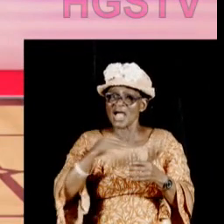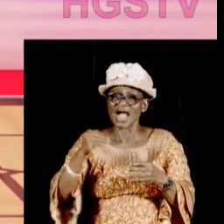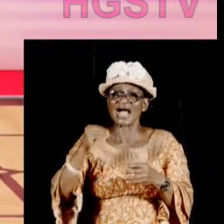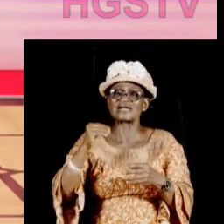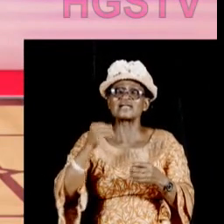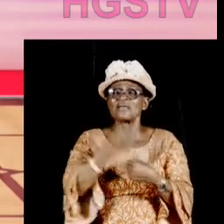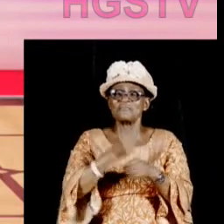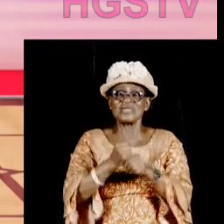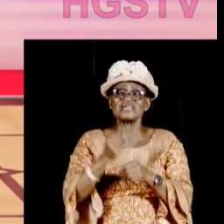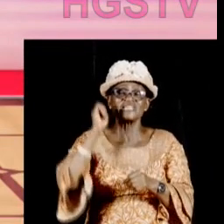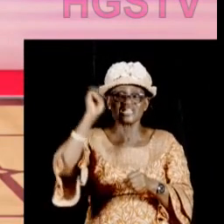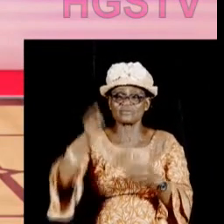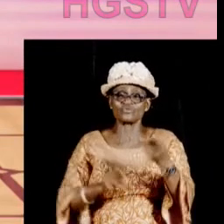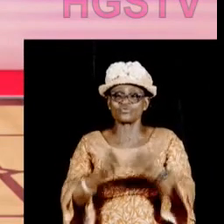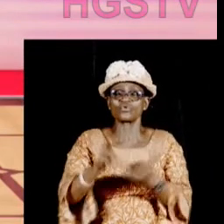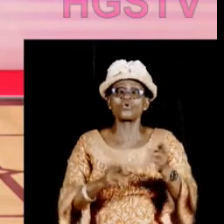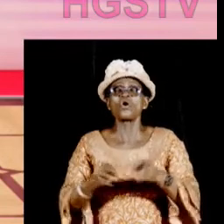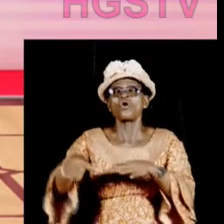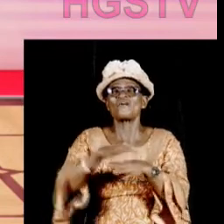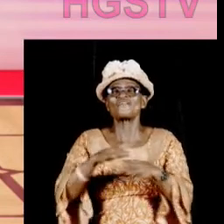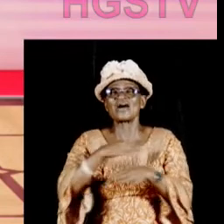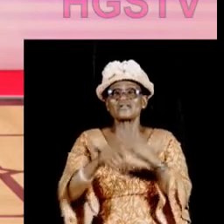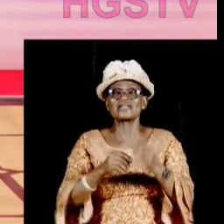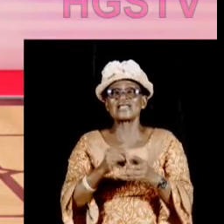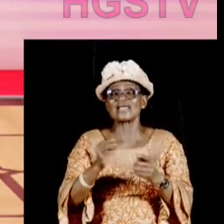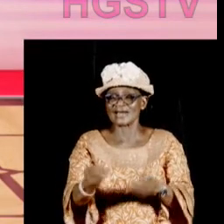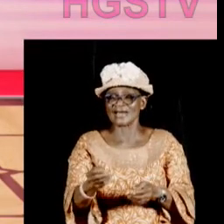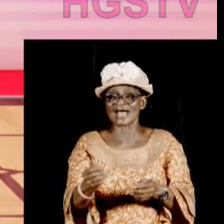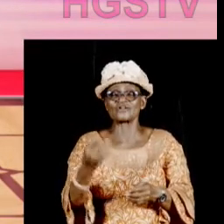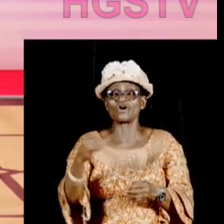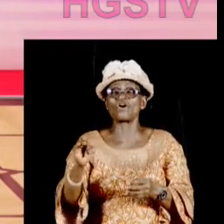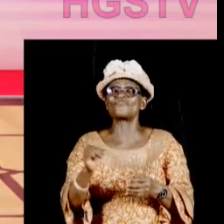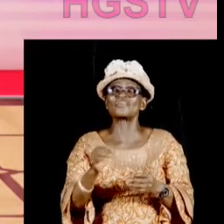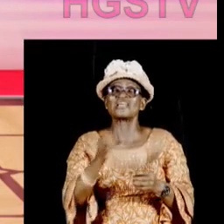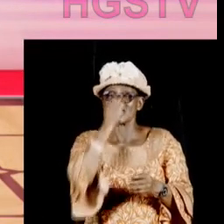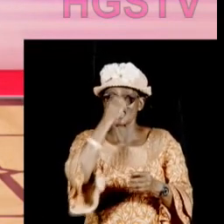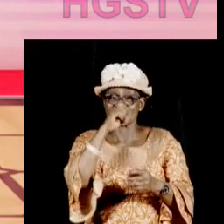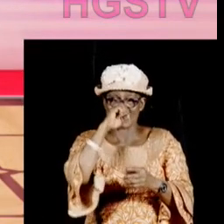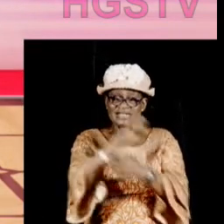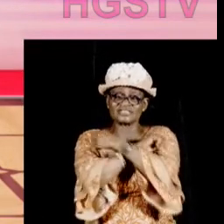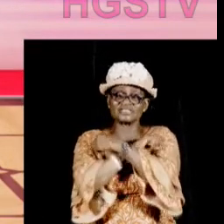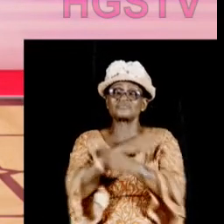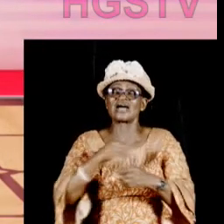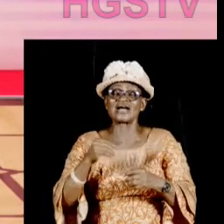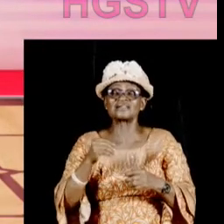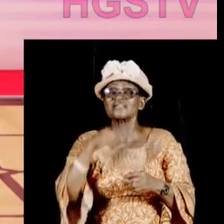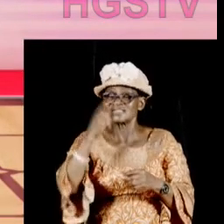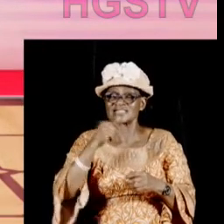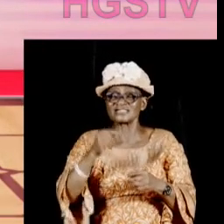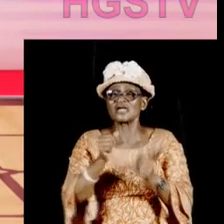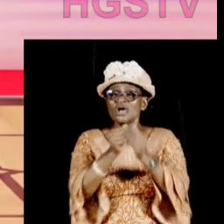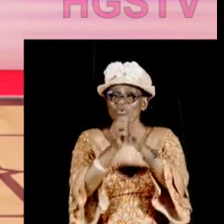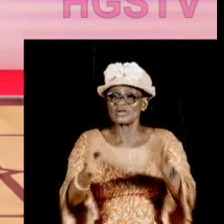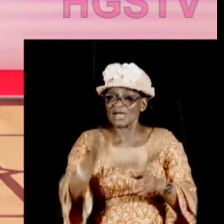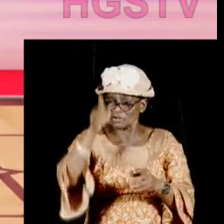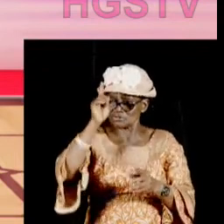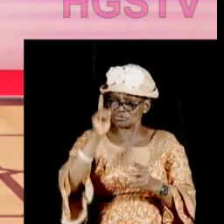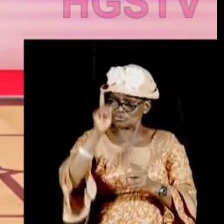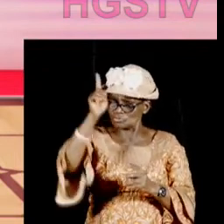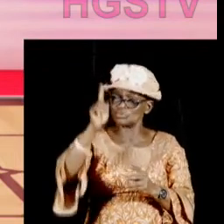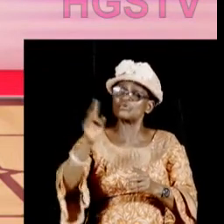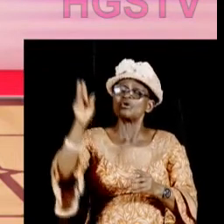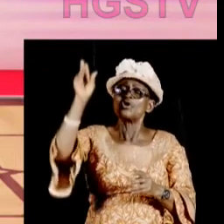him rule over all the land of Egypt. And Pharaoh said unto Joseph, I am Pharaoh, and without thee shall